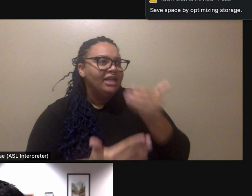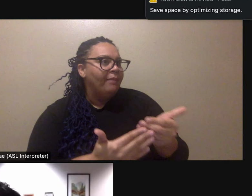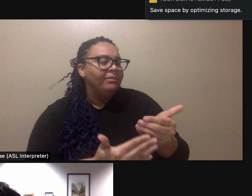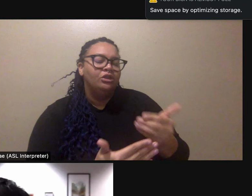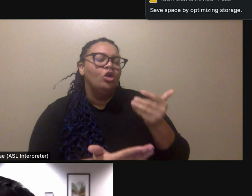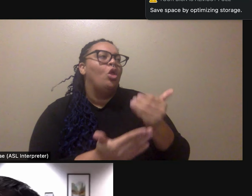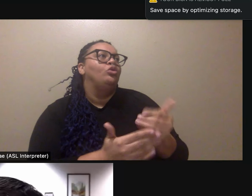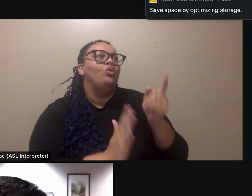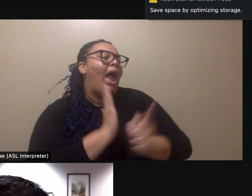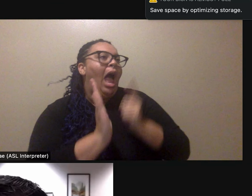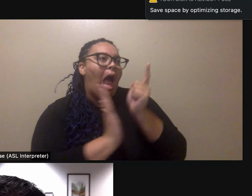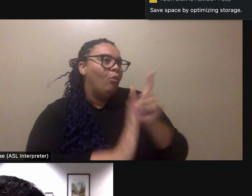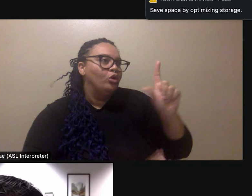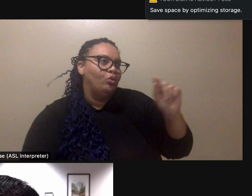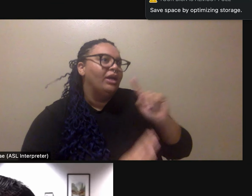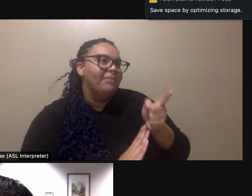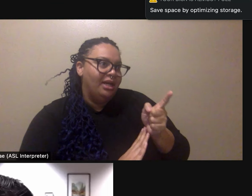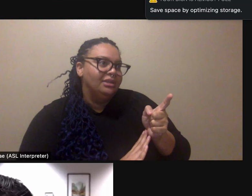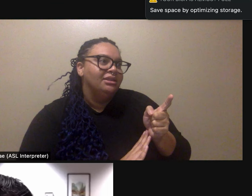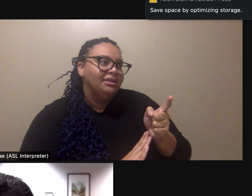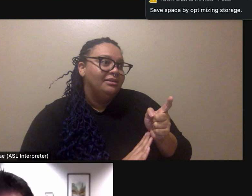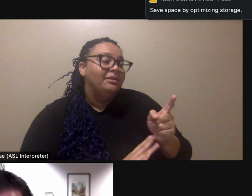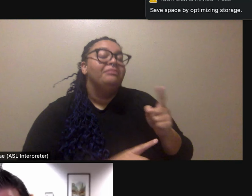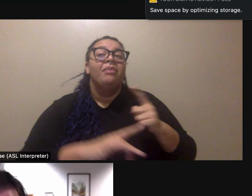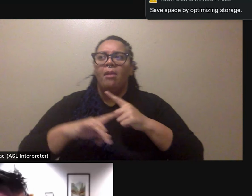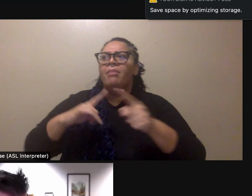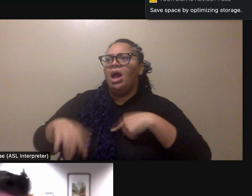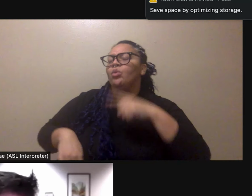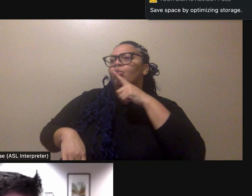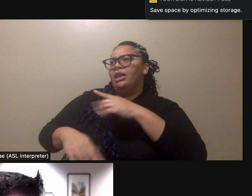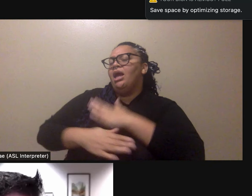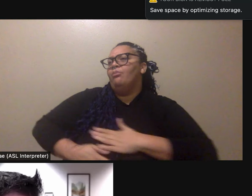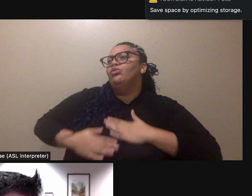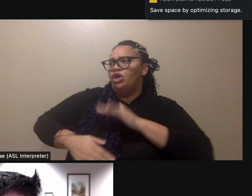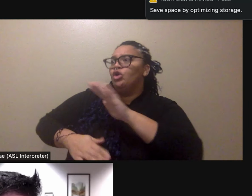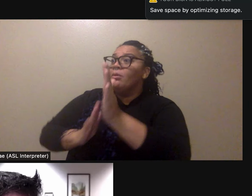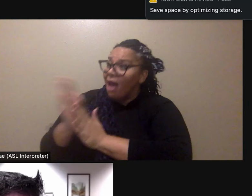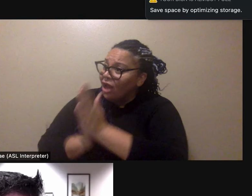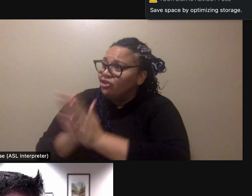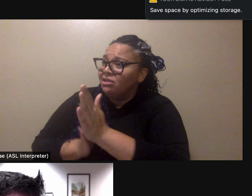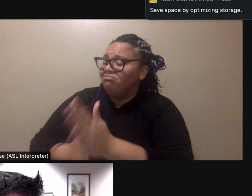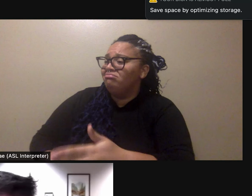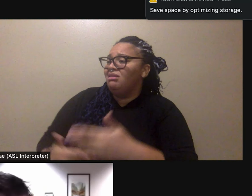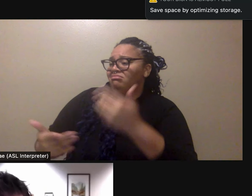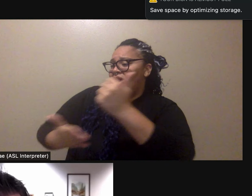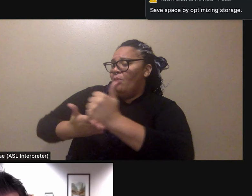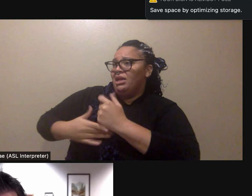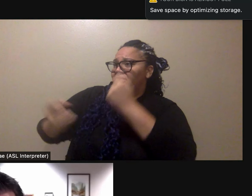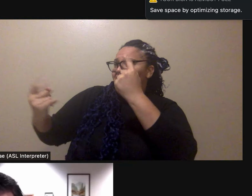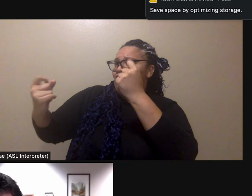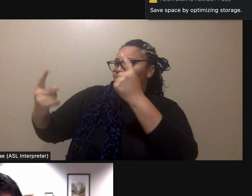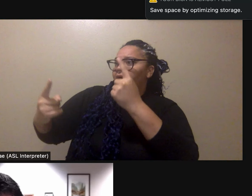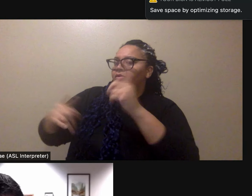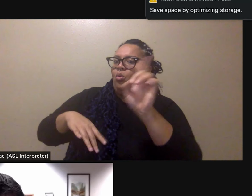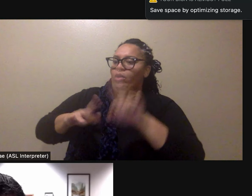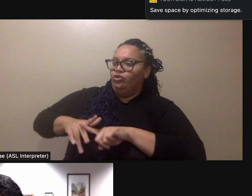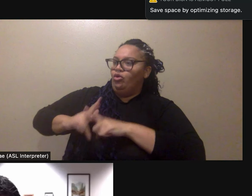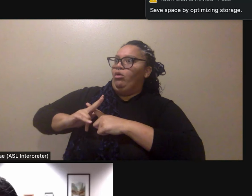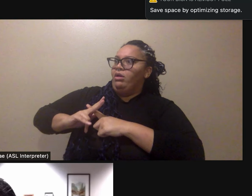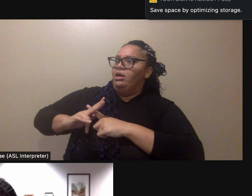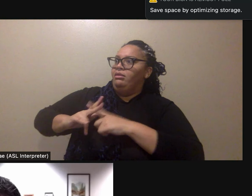20. But I appreciate your passion and really helping us understand, you know, the roots of this